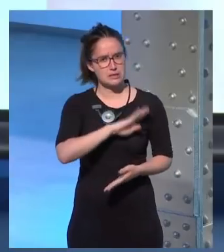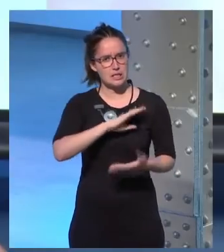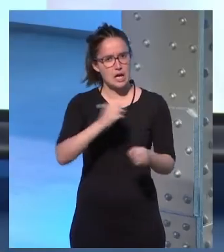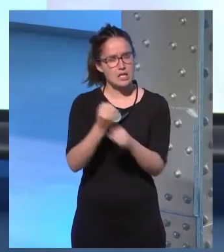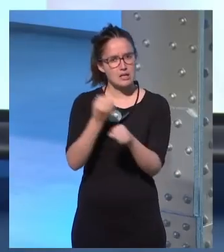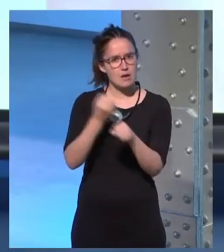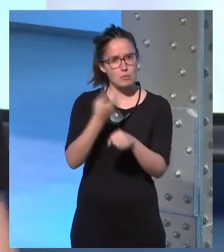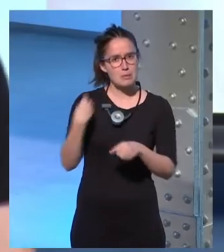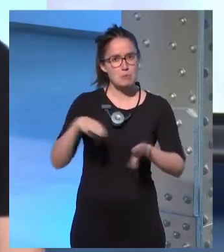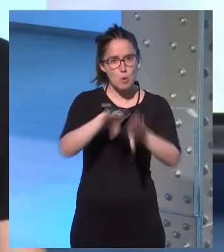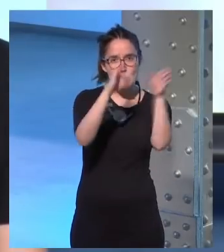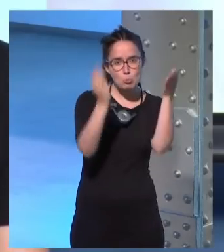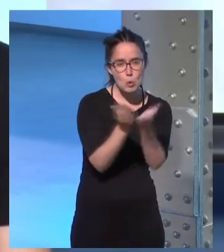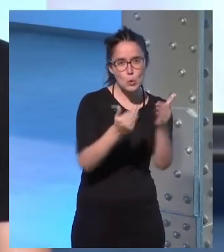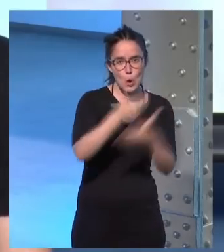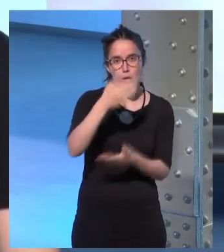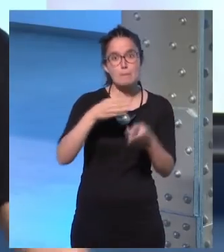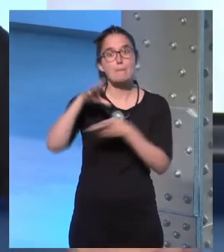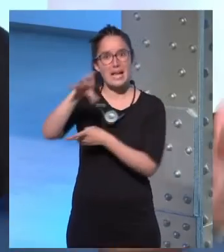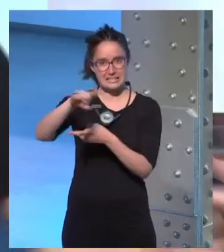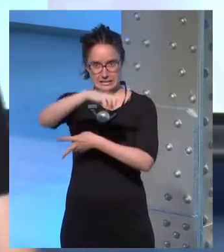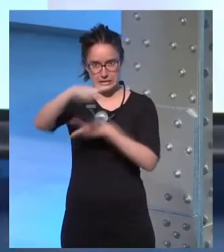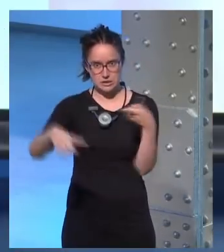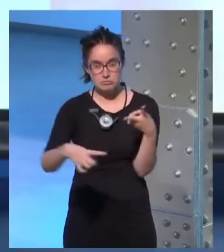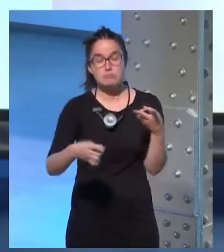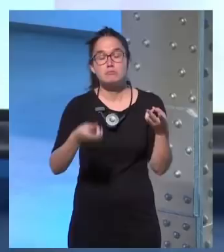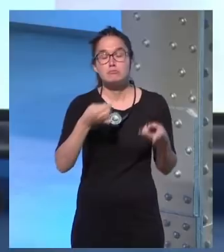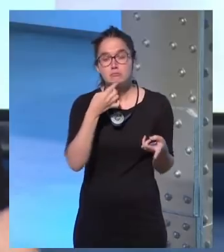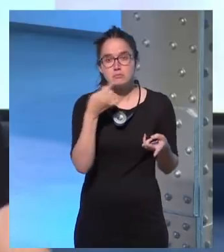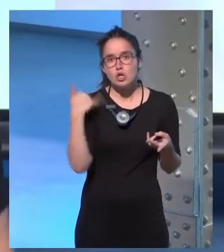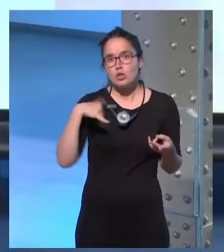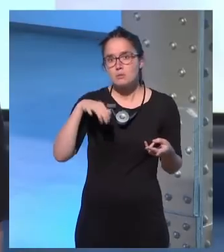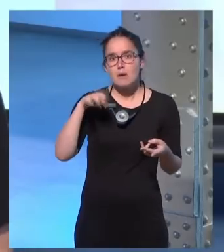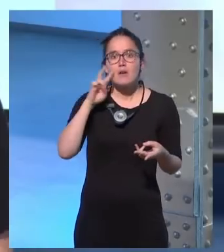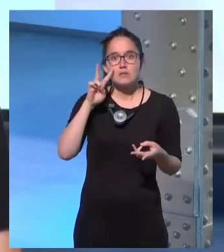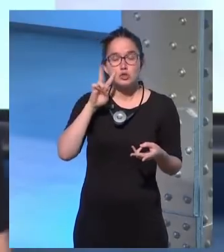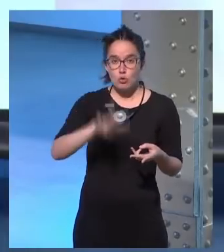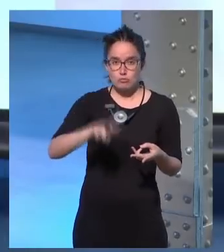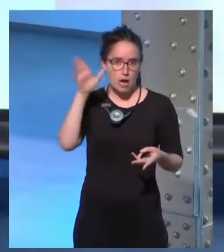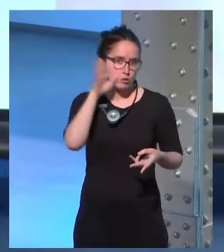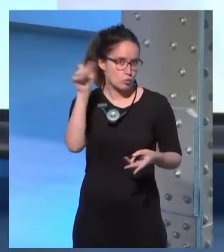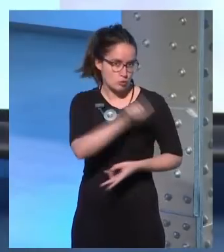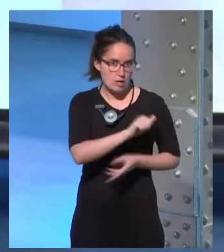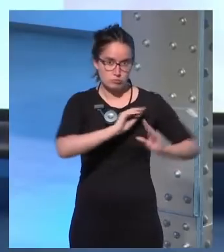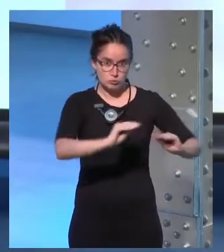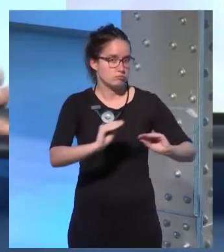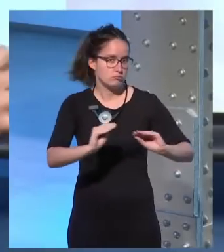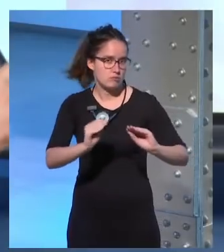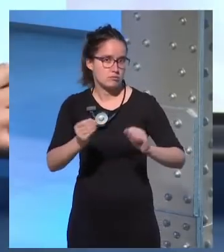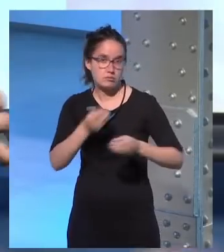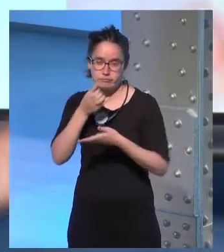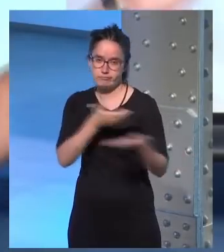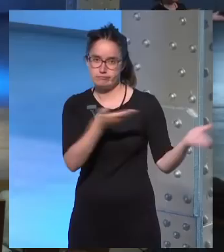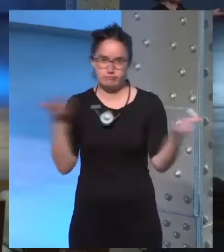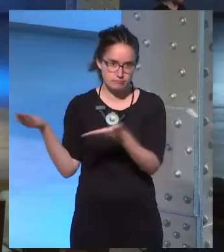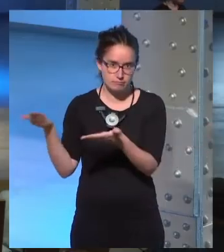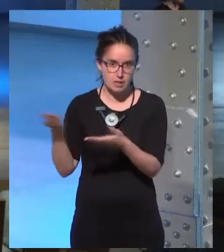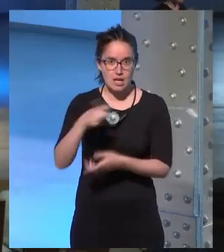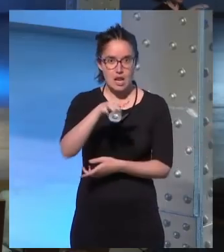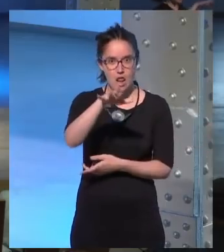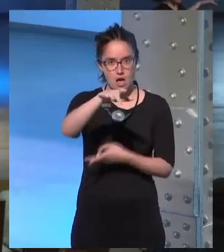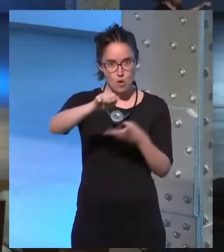journalist, very well known, who has worked in journals such as El País and El Mundo. And since you're here to listen